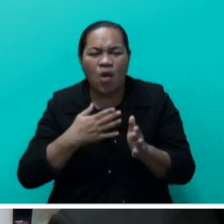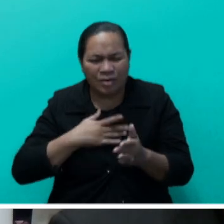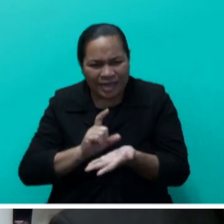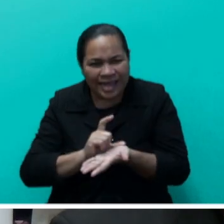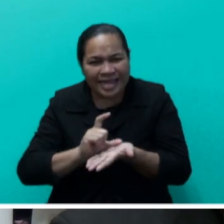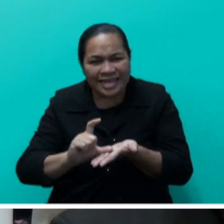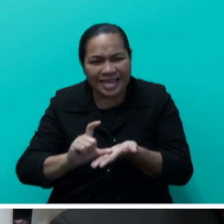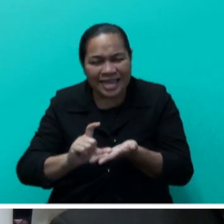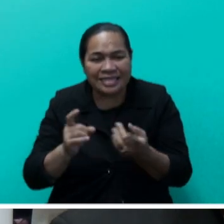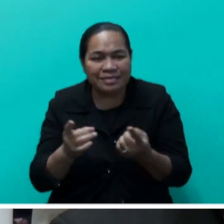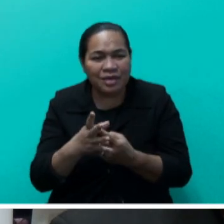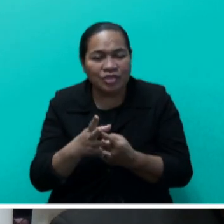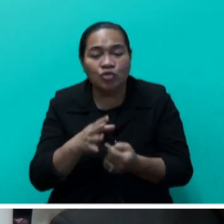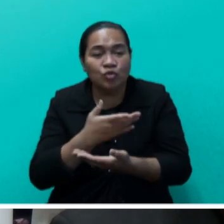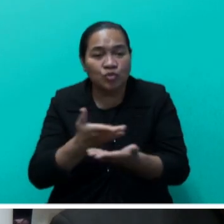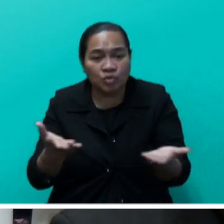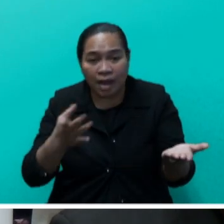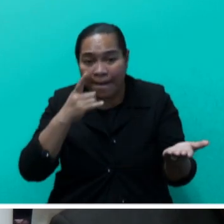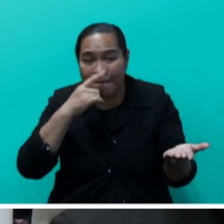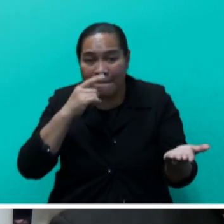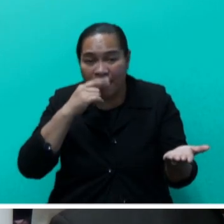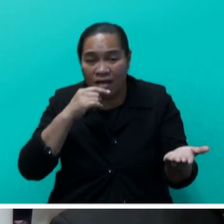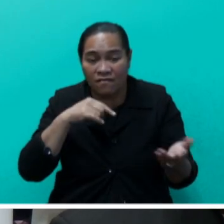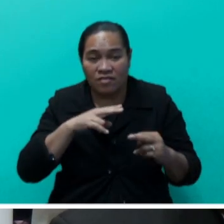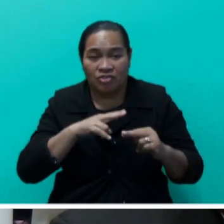particularly to the public of Fiji.